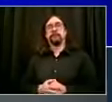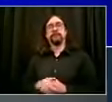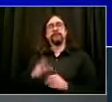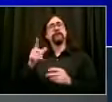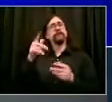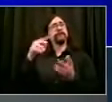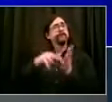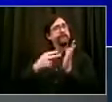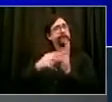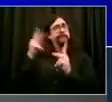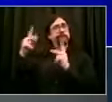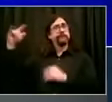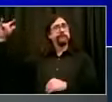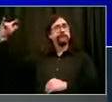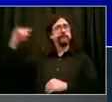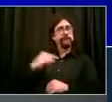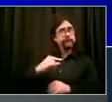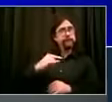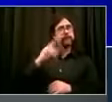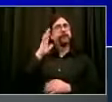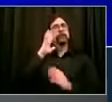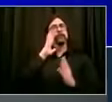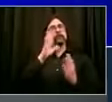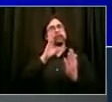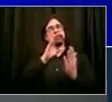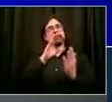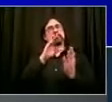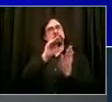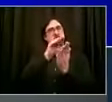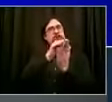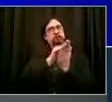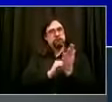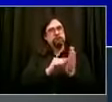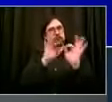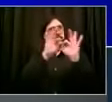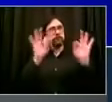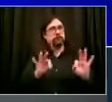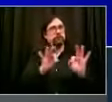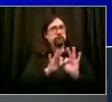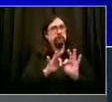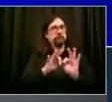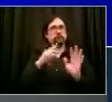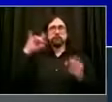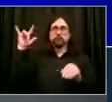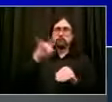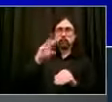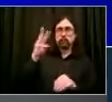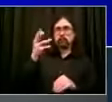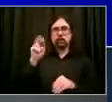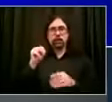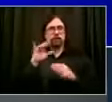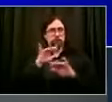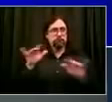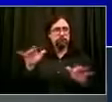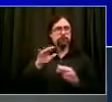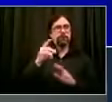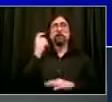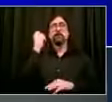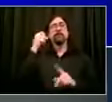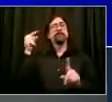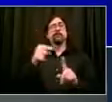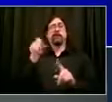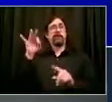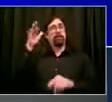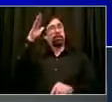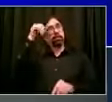quarantine, $1,000 for the first day. If you violate any day thereafter, $1,000 for each additional day. And we will collect